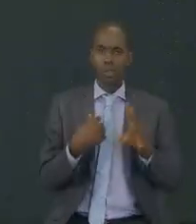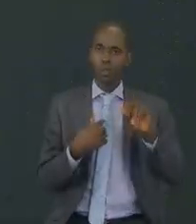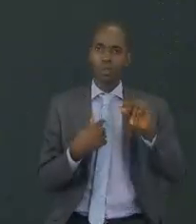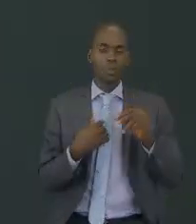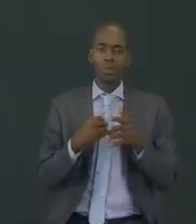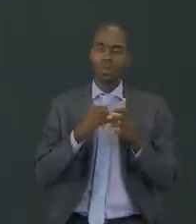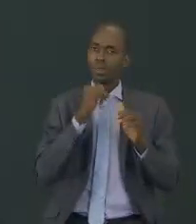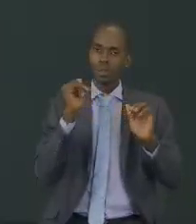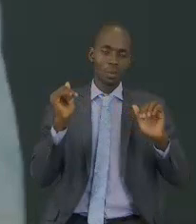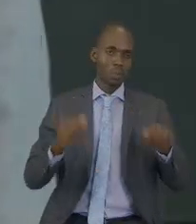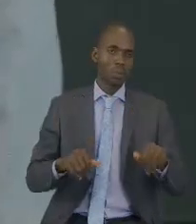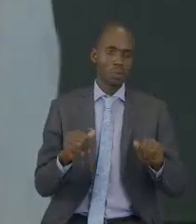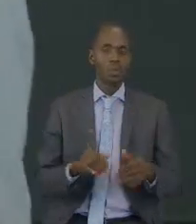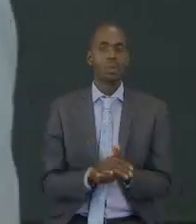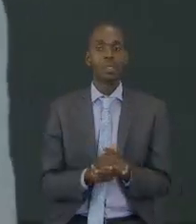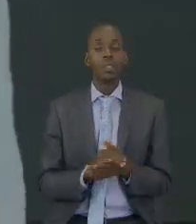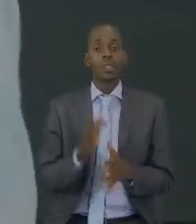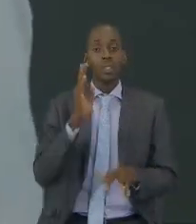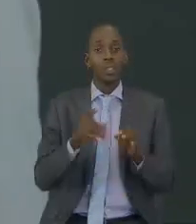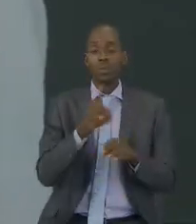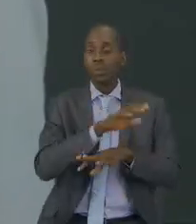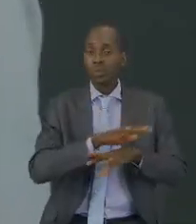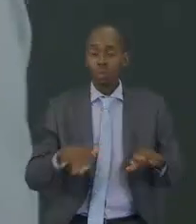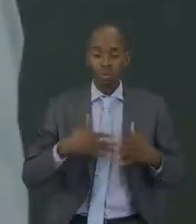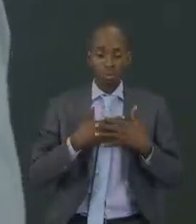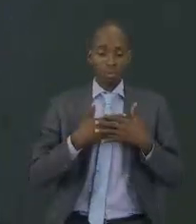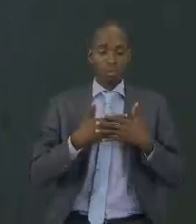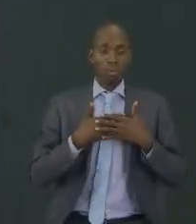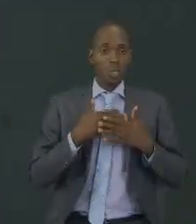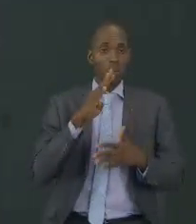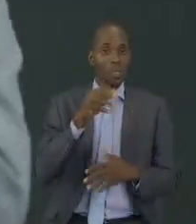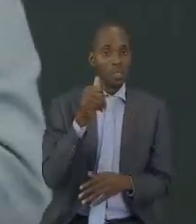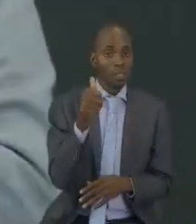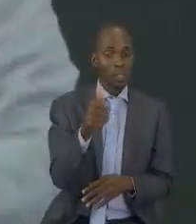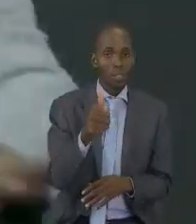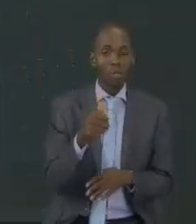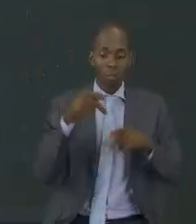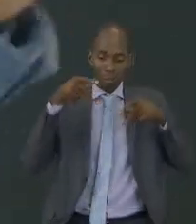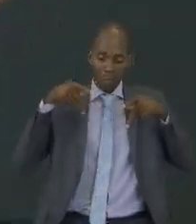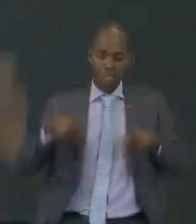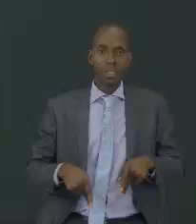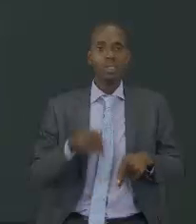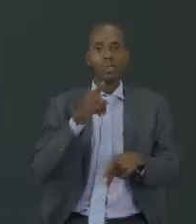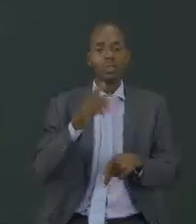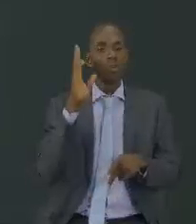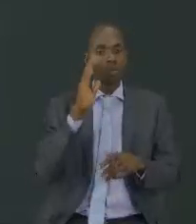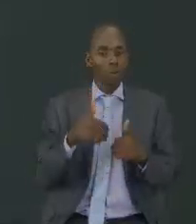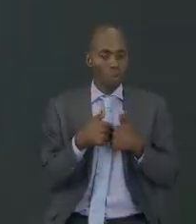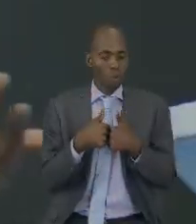your lungs. If you don't breathe by yourself, personal, you lose the